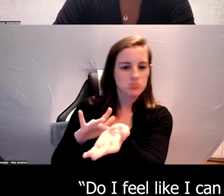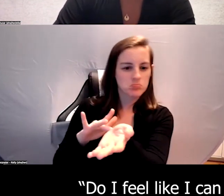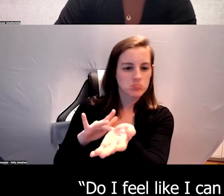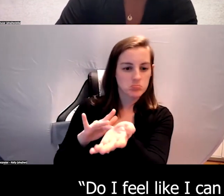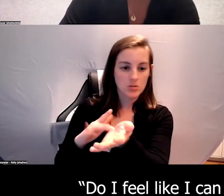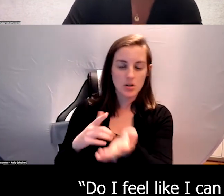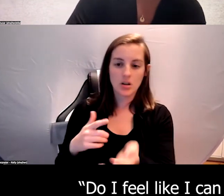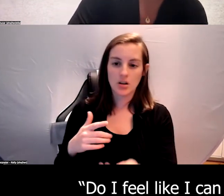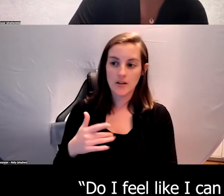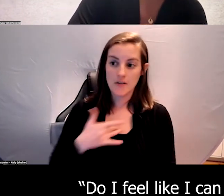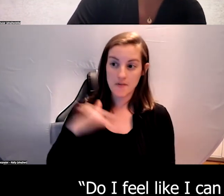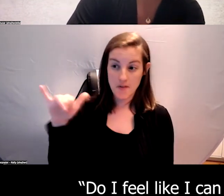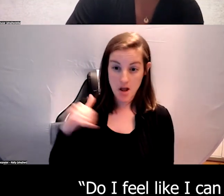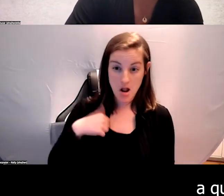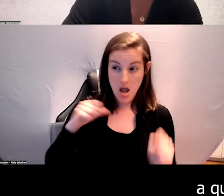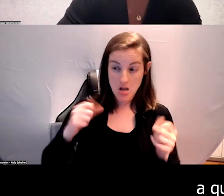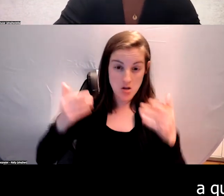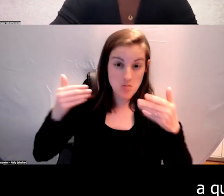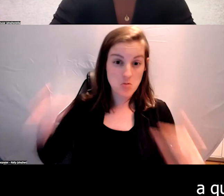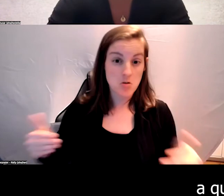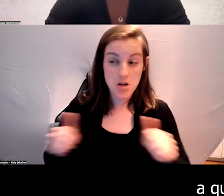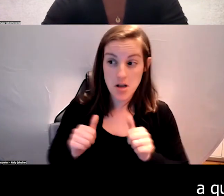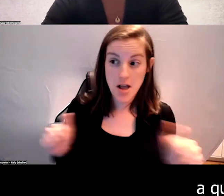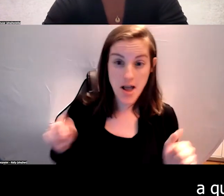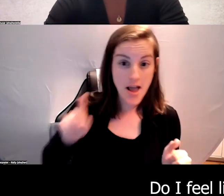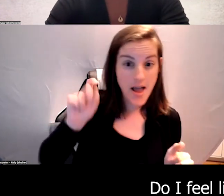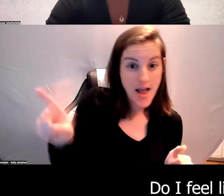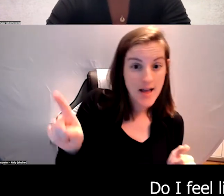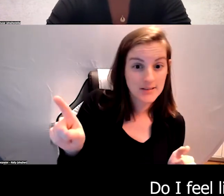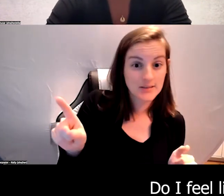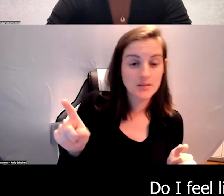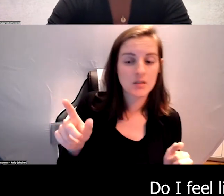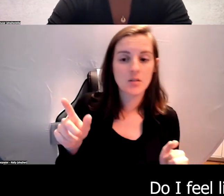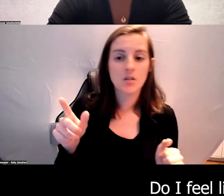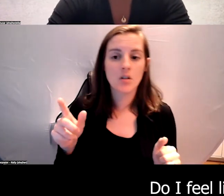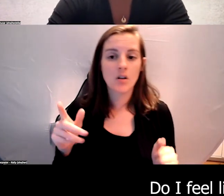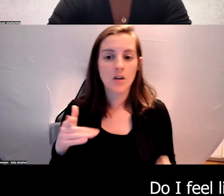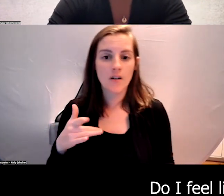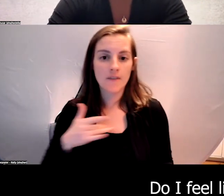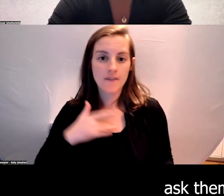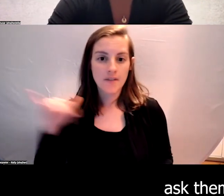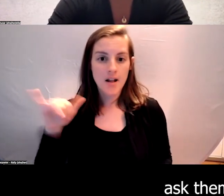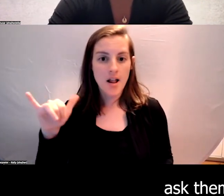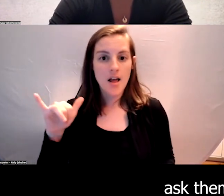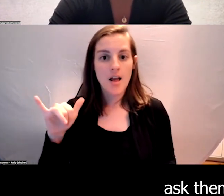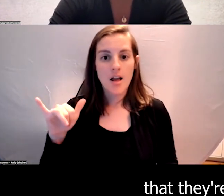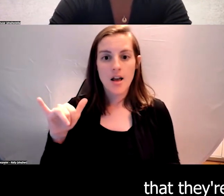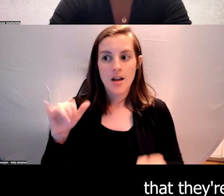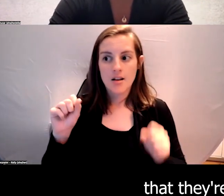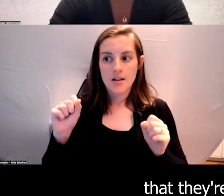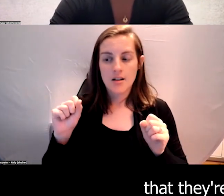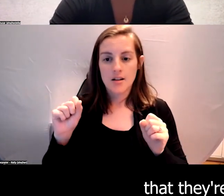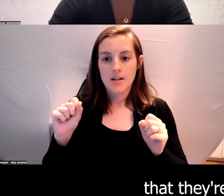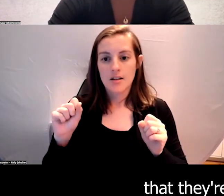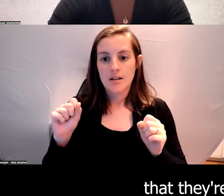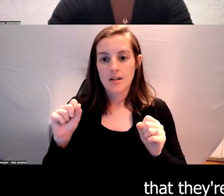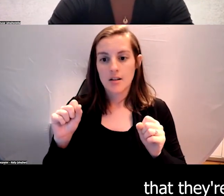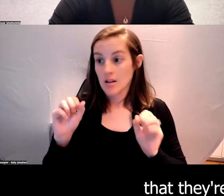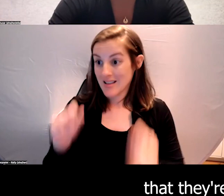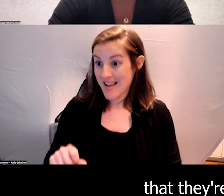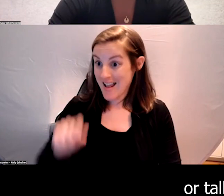feel like I can actually ask this person a question? Do I feel like I'm able to ask them something that they're not